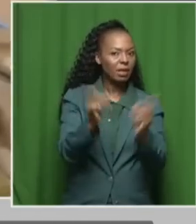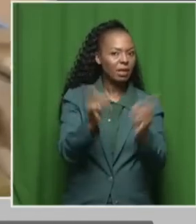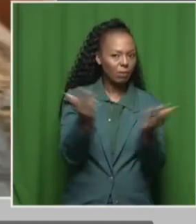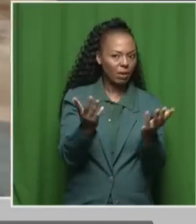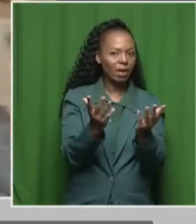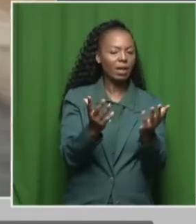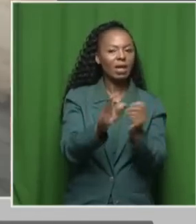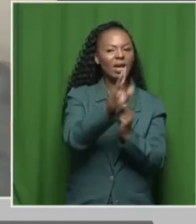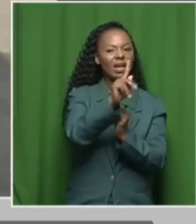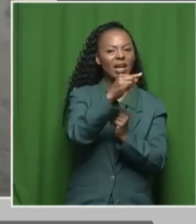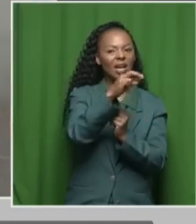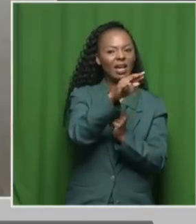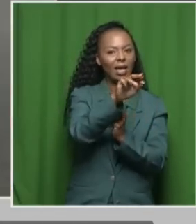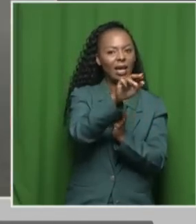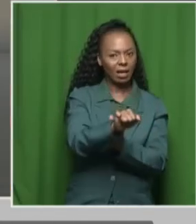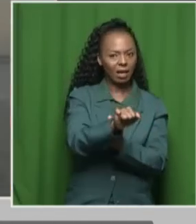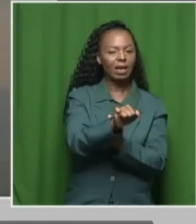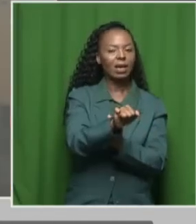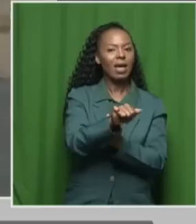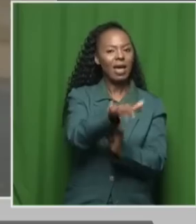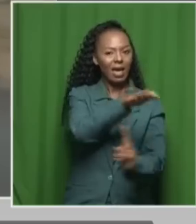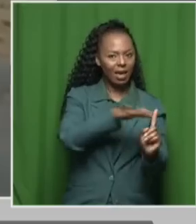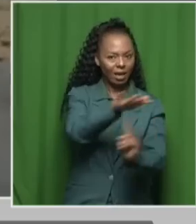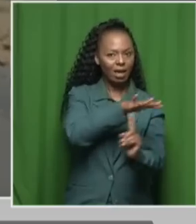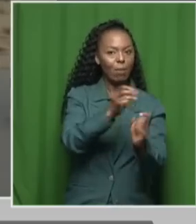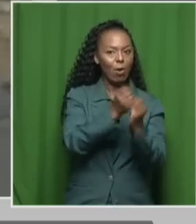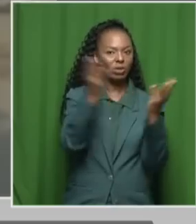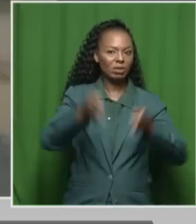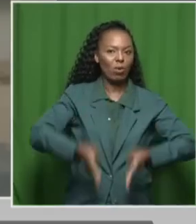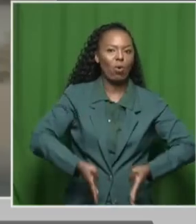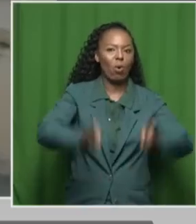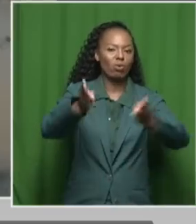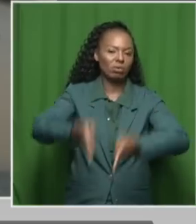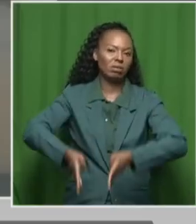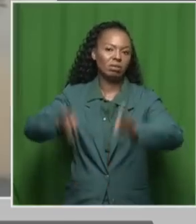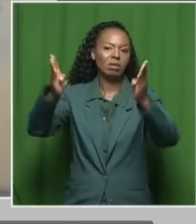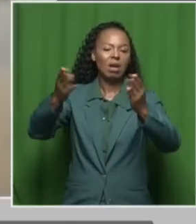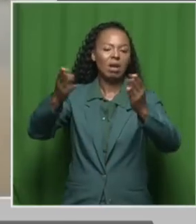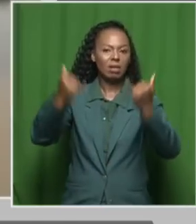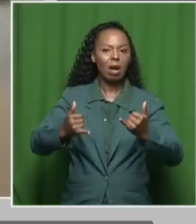Kariega area. And many roads have flooded.